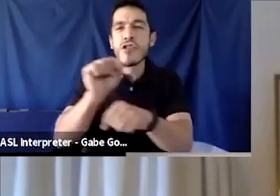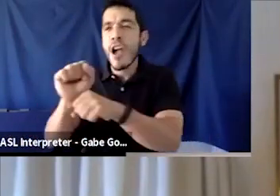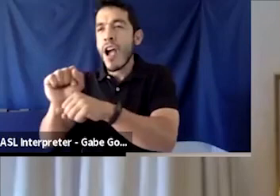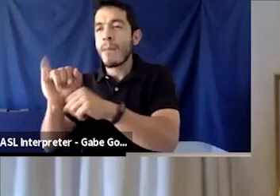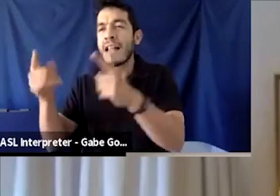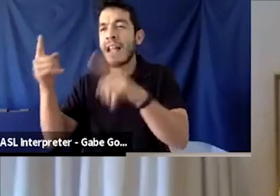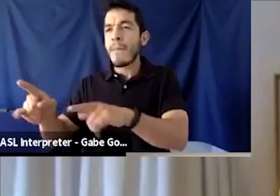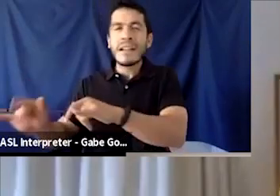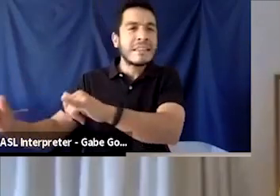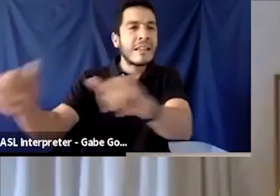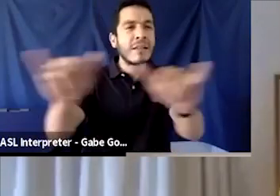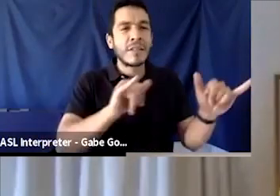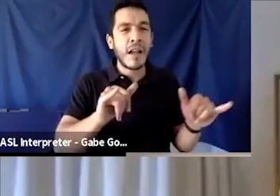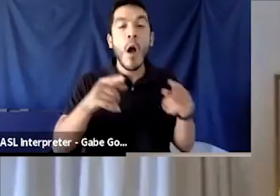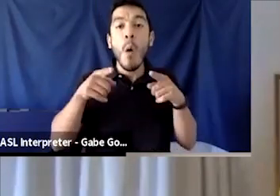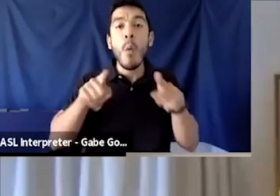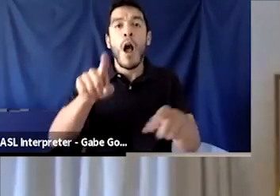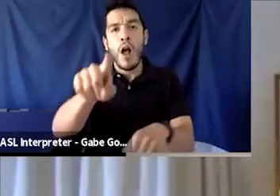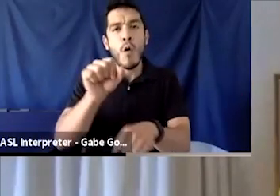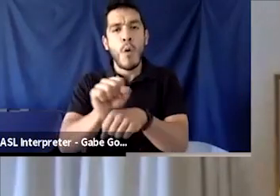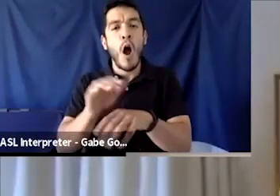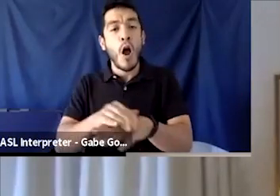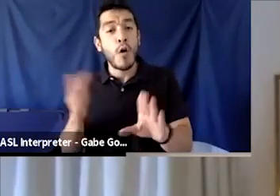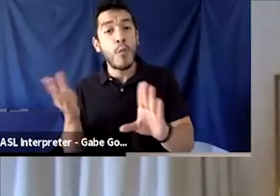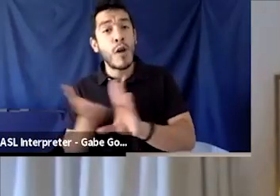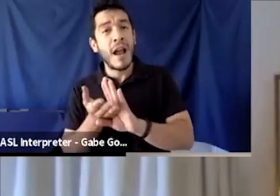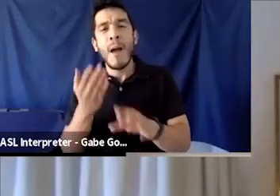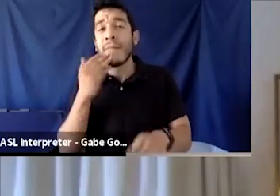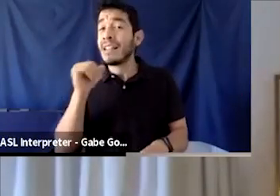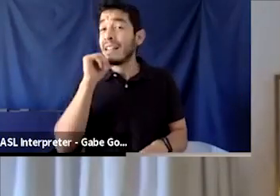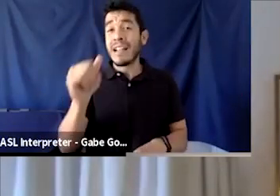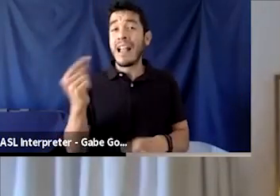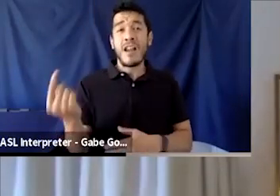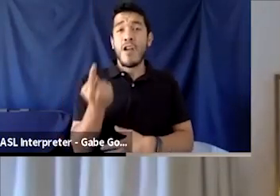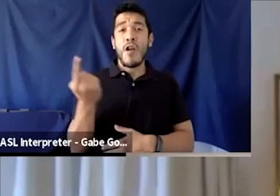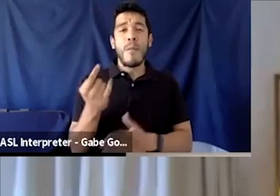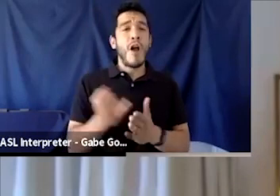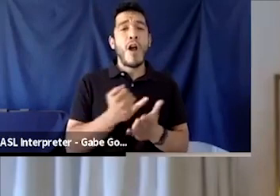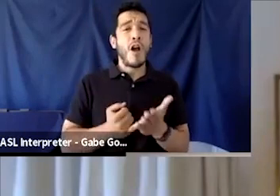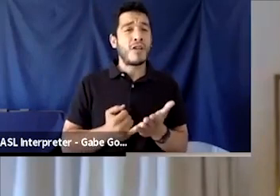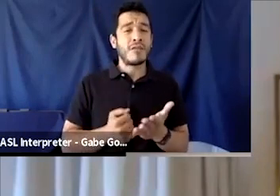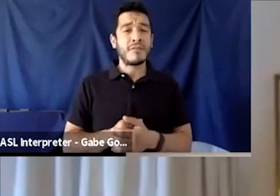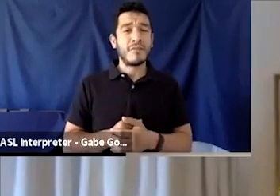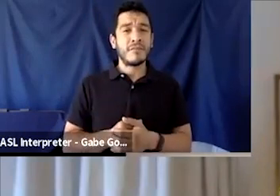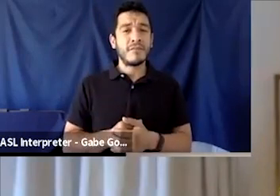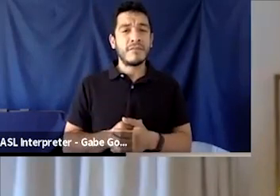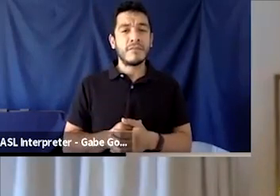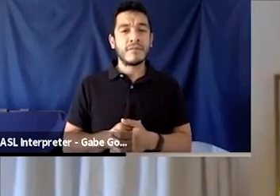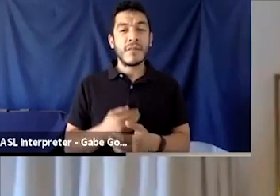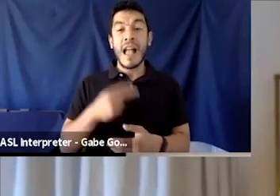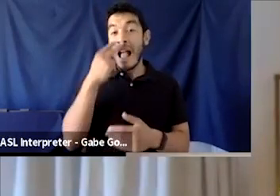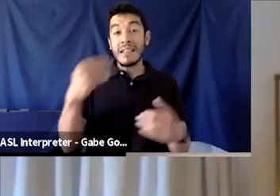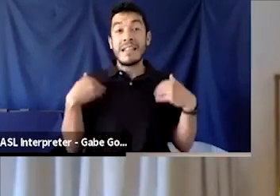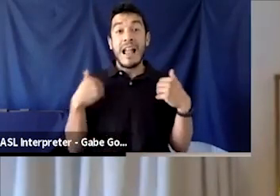being done while you're on a break, because it's not a solitary art form. You know, I see young